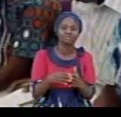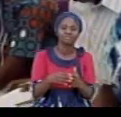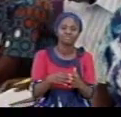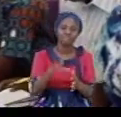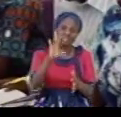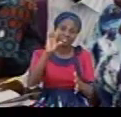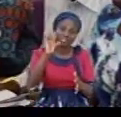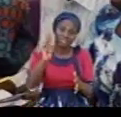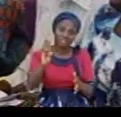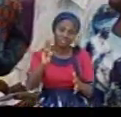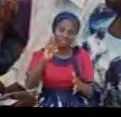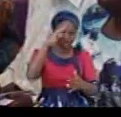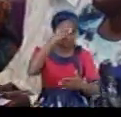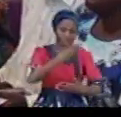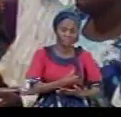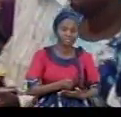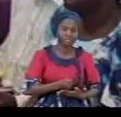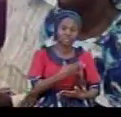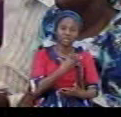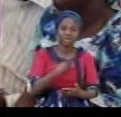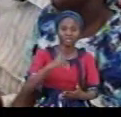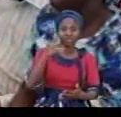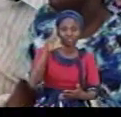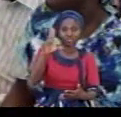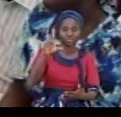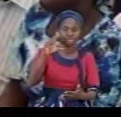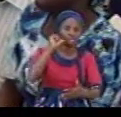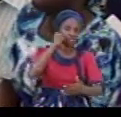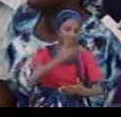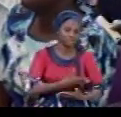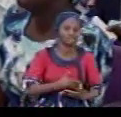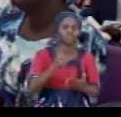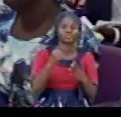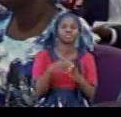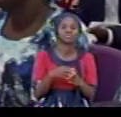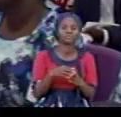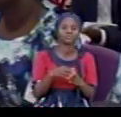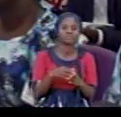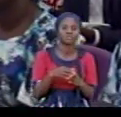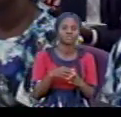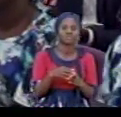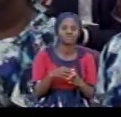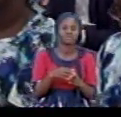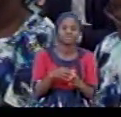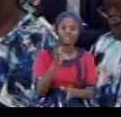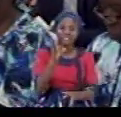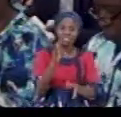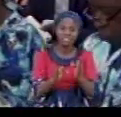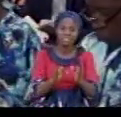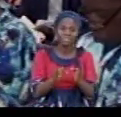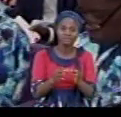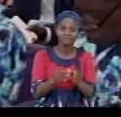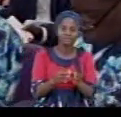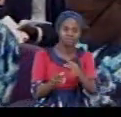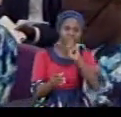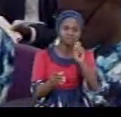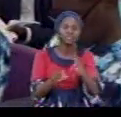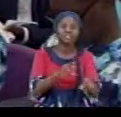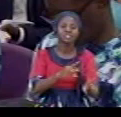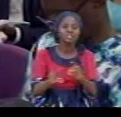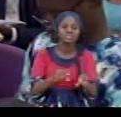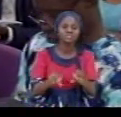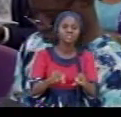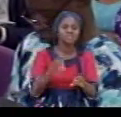seven sons and three daughters. Did he separate from the wife? Did